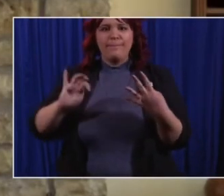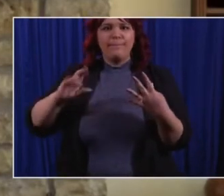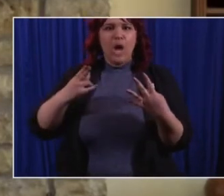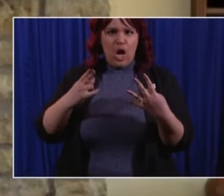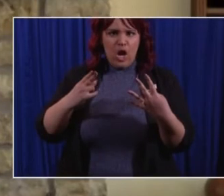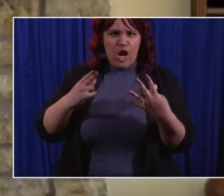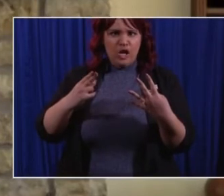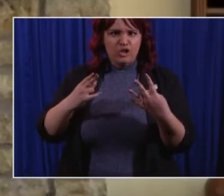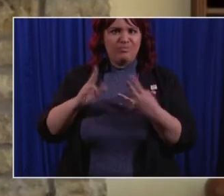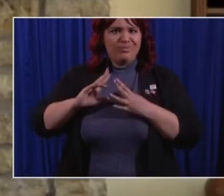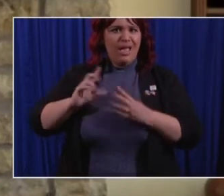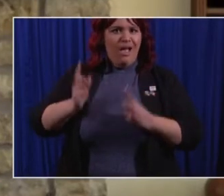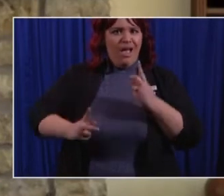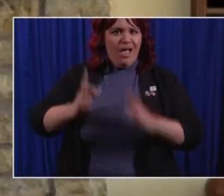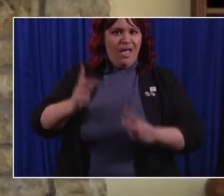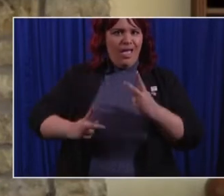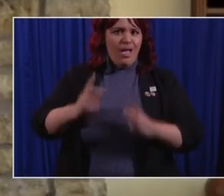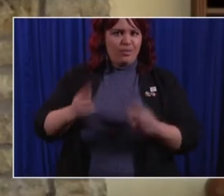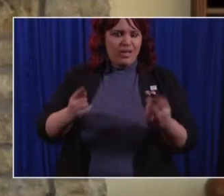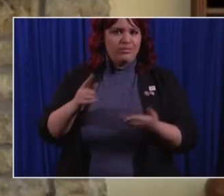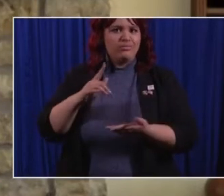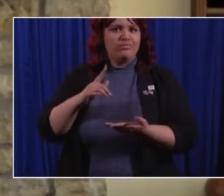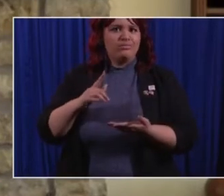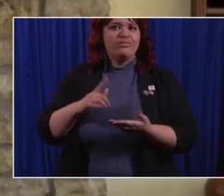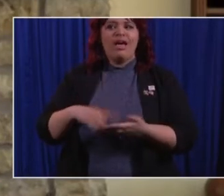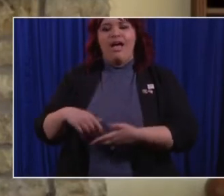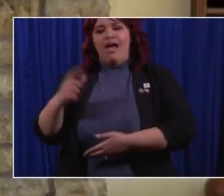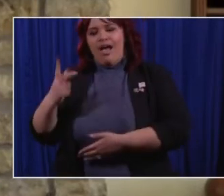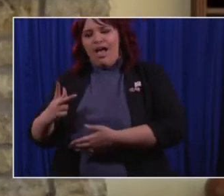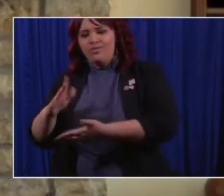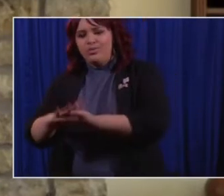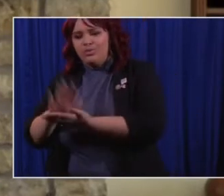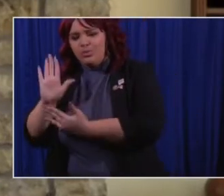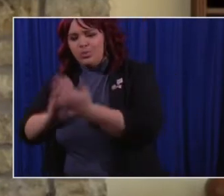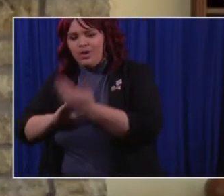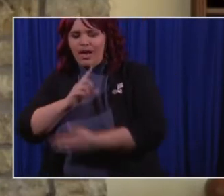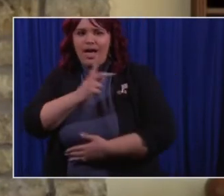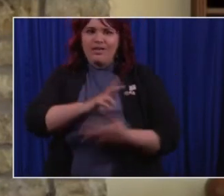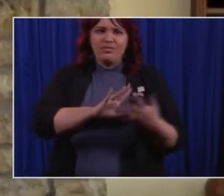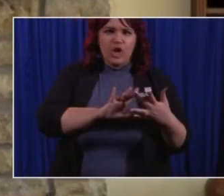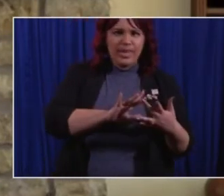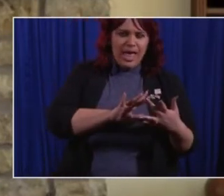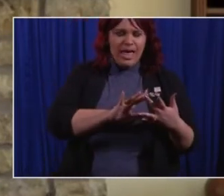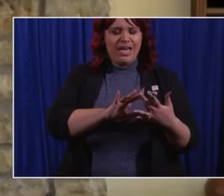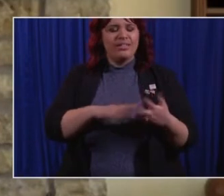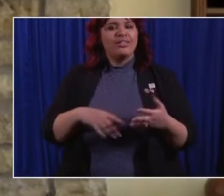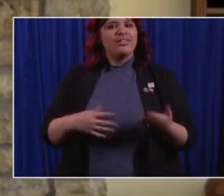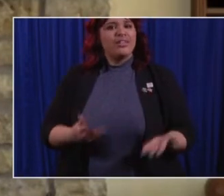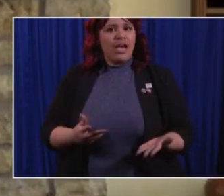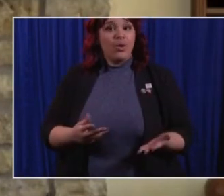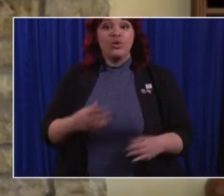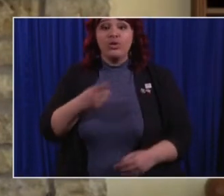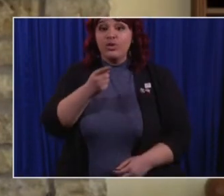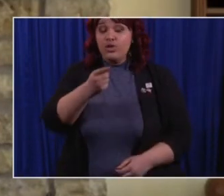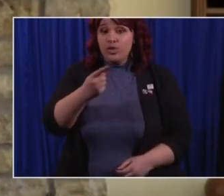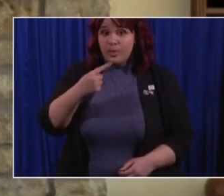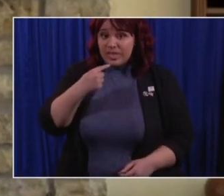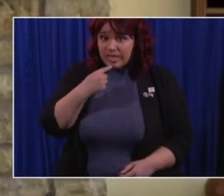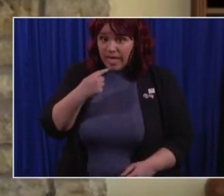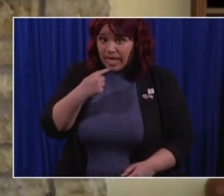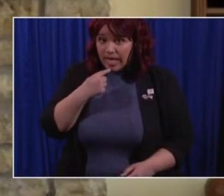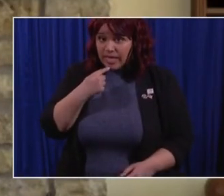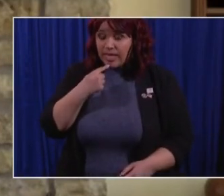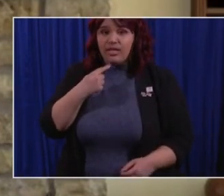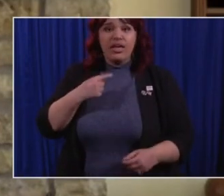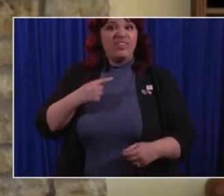your reaction to that? And are there any steps that the state's going to take? Because I know you mentioned, potentially taking vaccine away, stuff like that in the